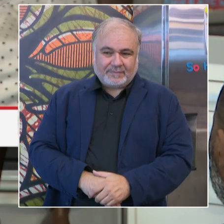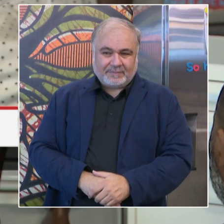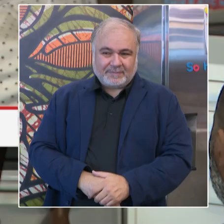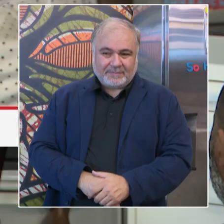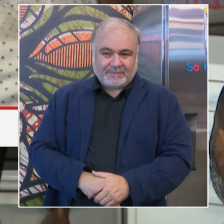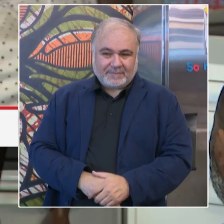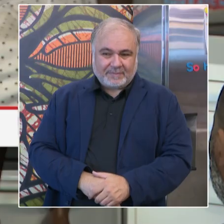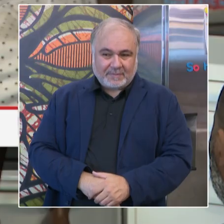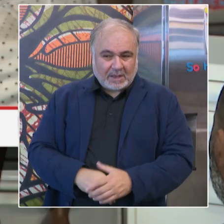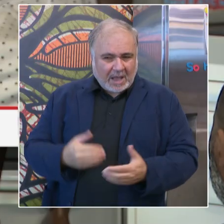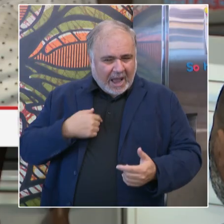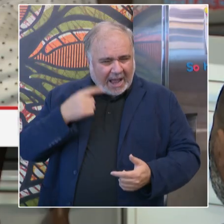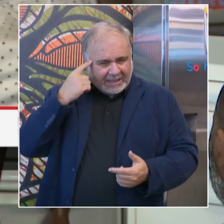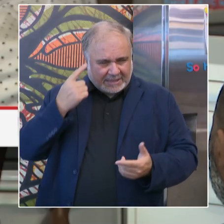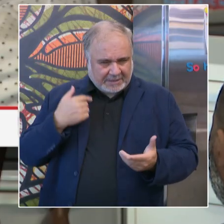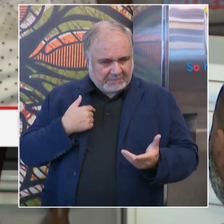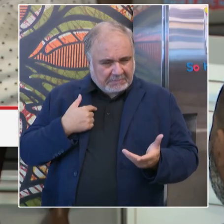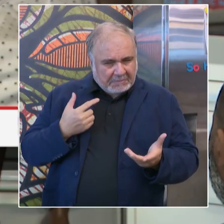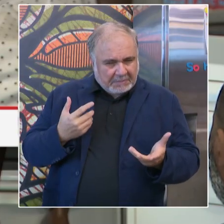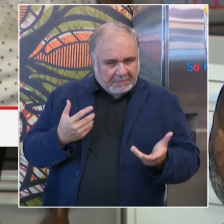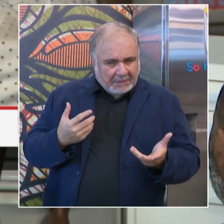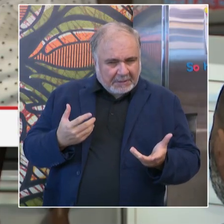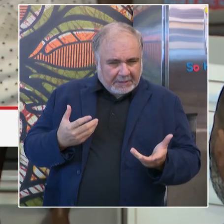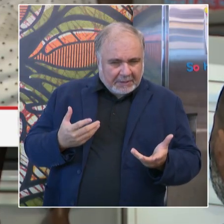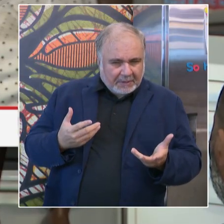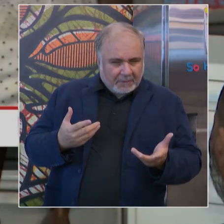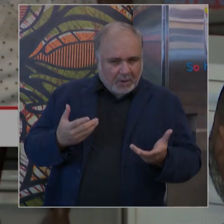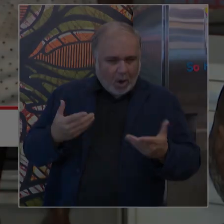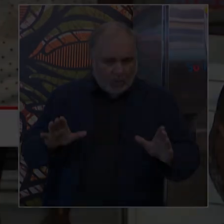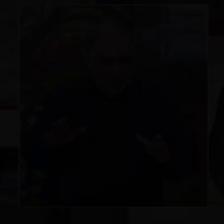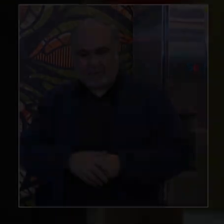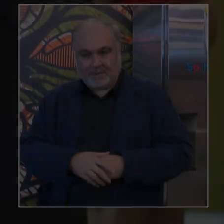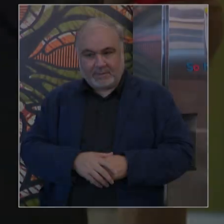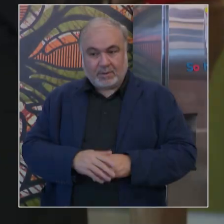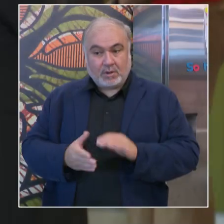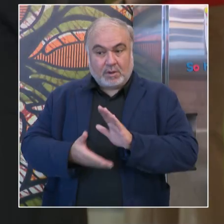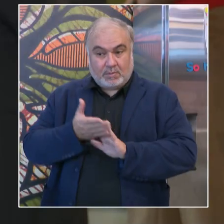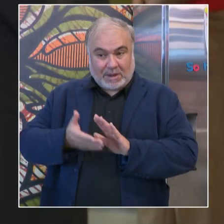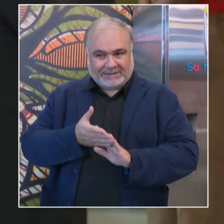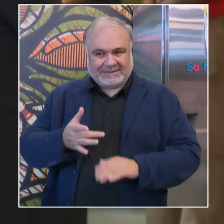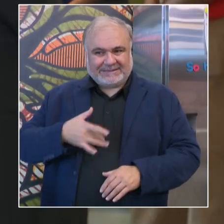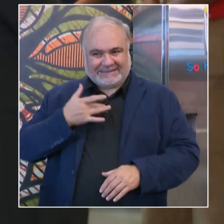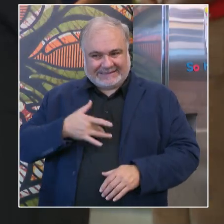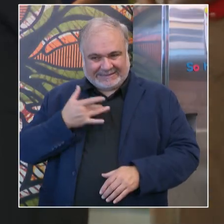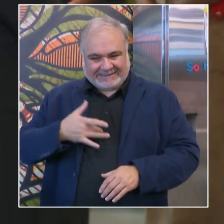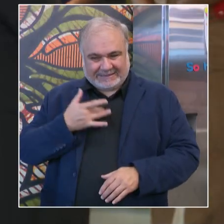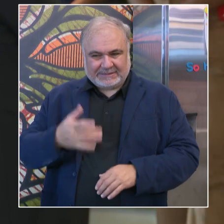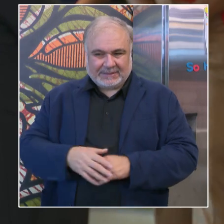I'm going to be a part of demonstration. Okay. The one